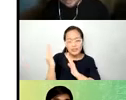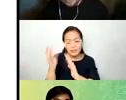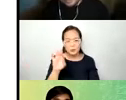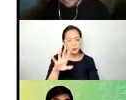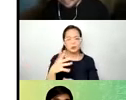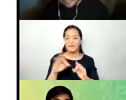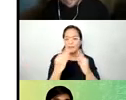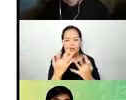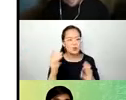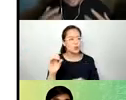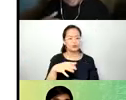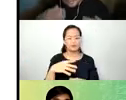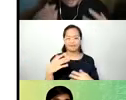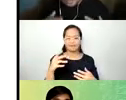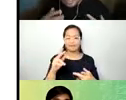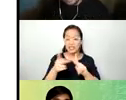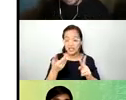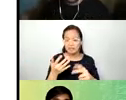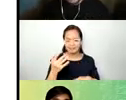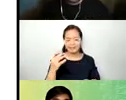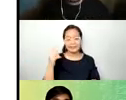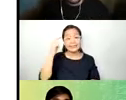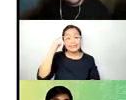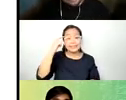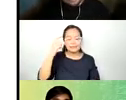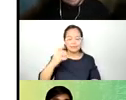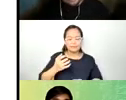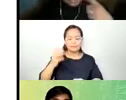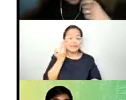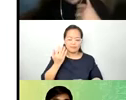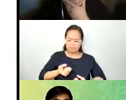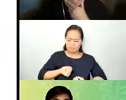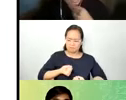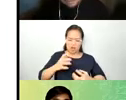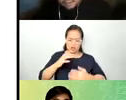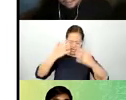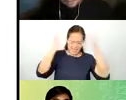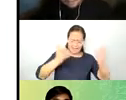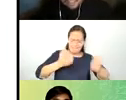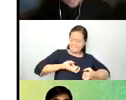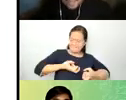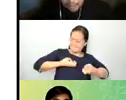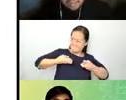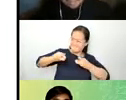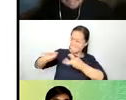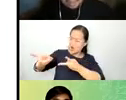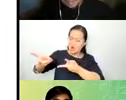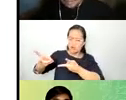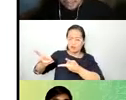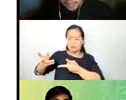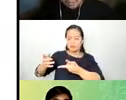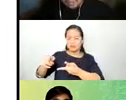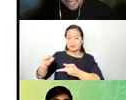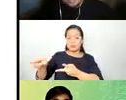partner. Imagine you're throwing that pain to others. Now, imagine, hindi kanila pinapansin. They don't